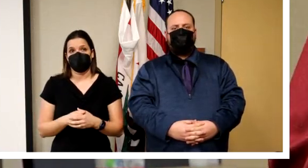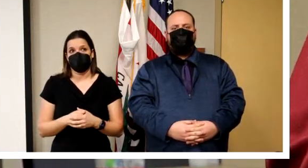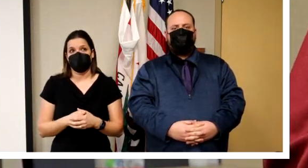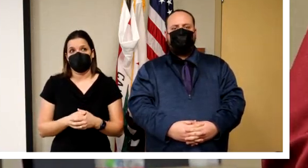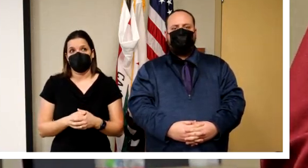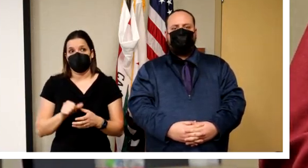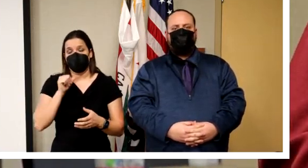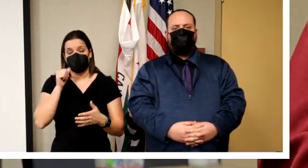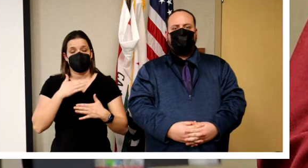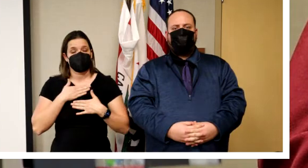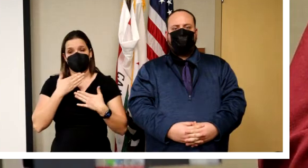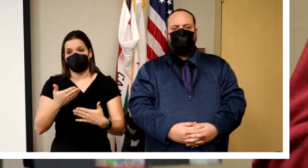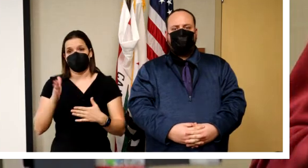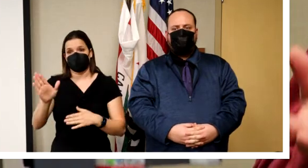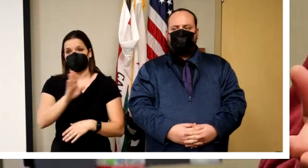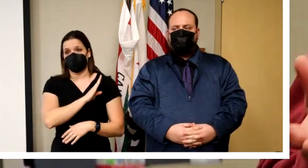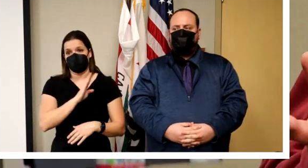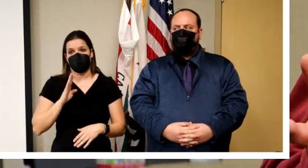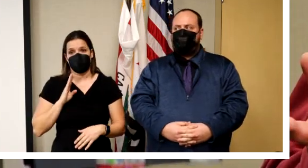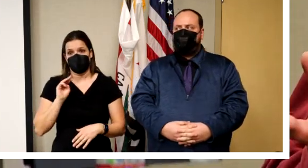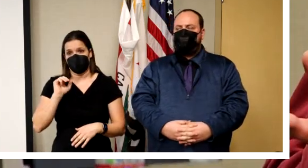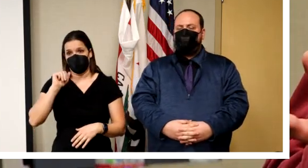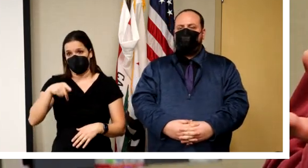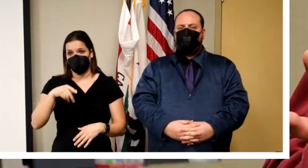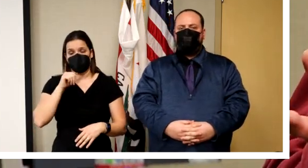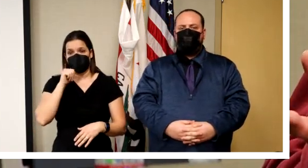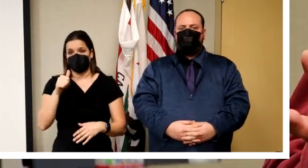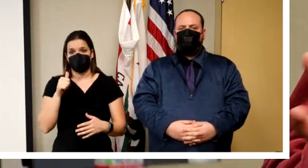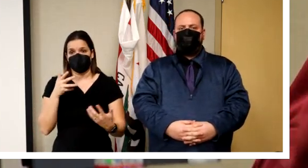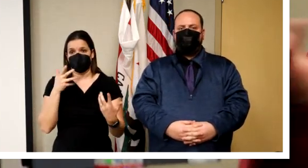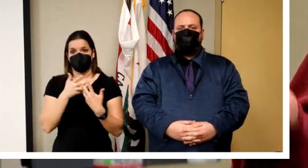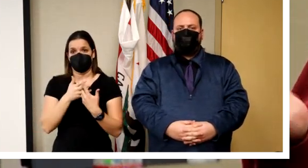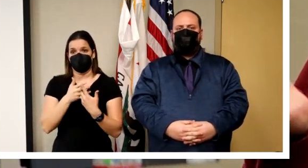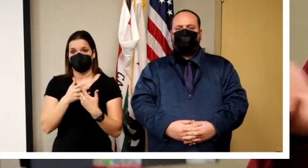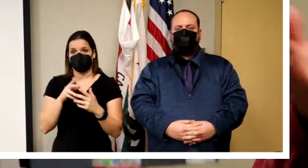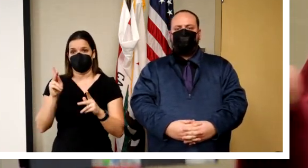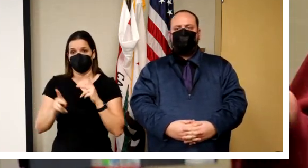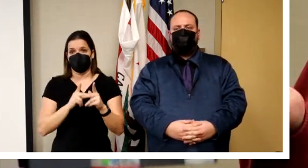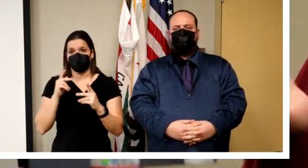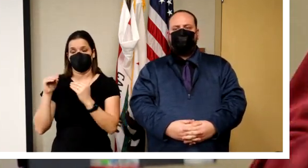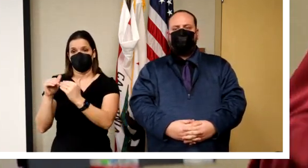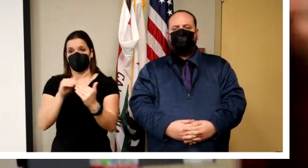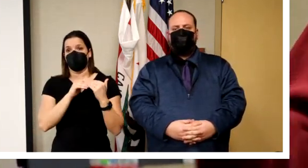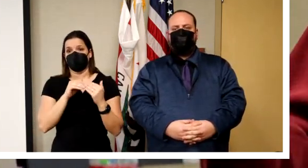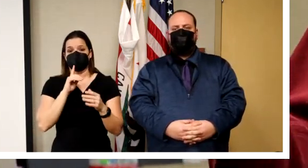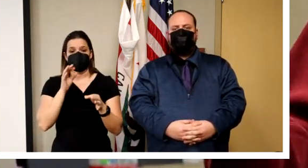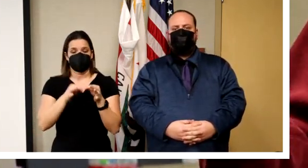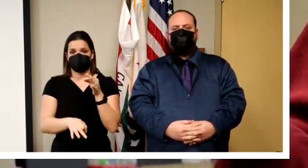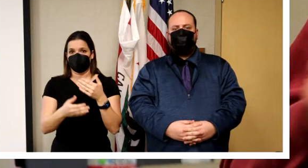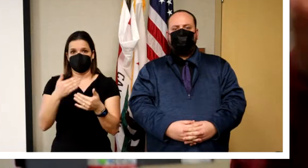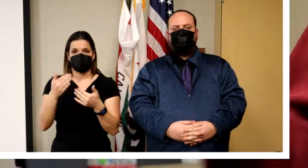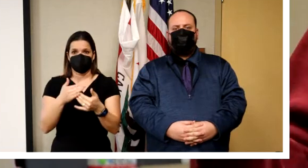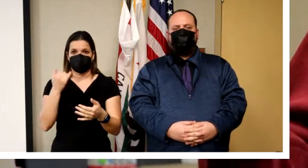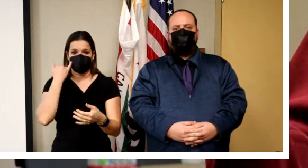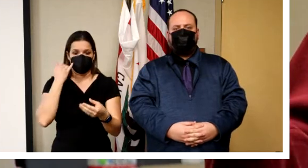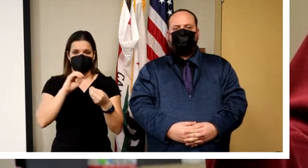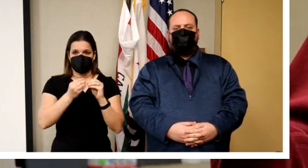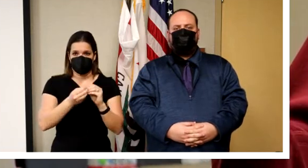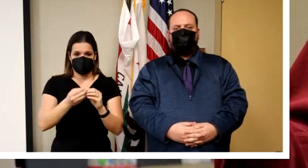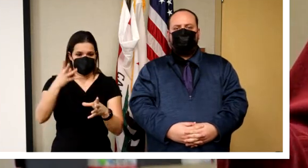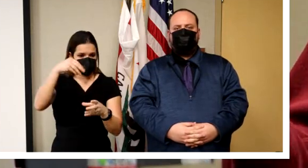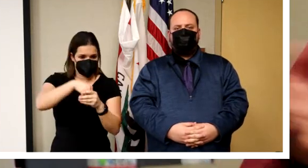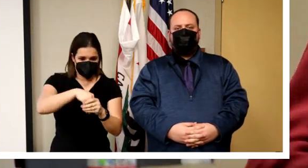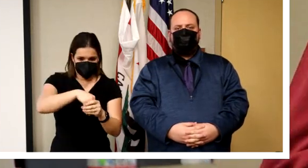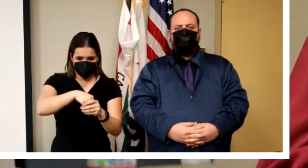I would not recommend to your board a map that didn't meet the population equality standard, right? It's pretty easy. It's very objective. You divide the number, you're either